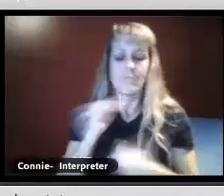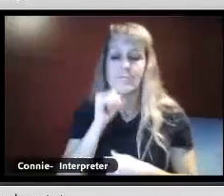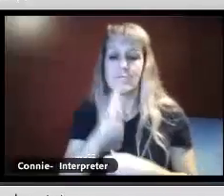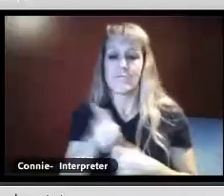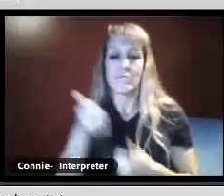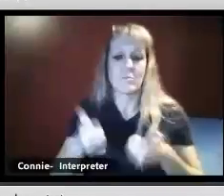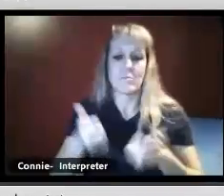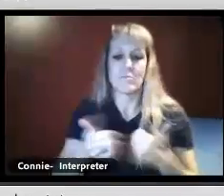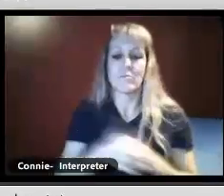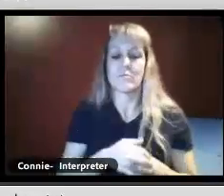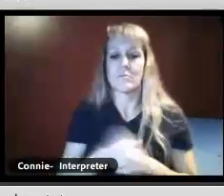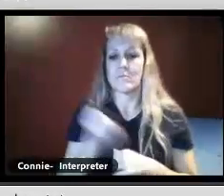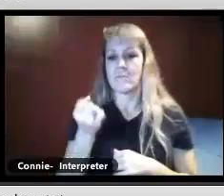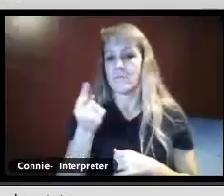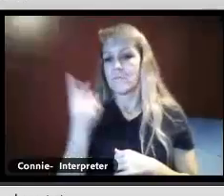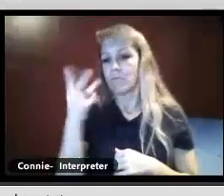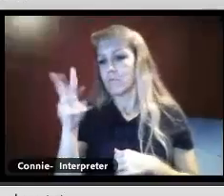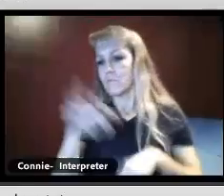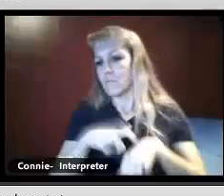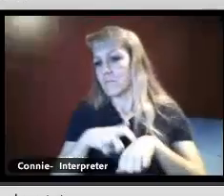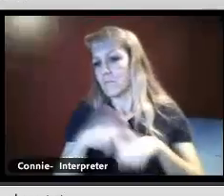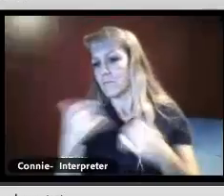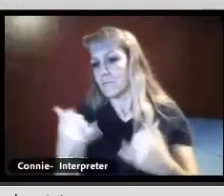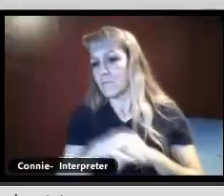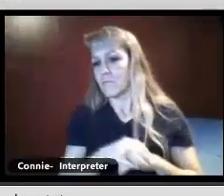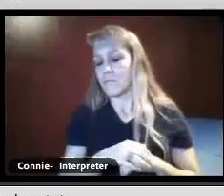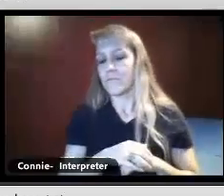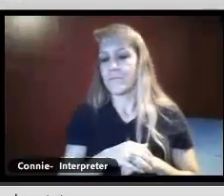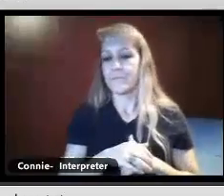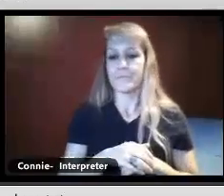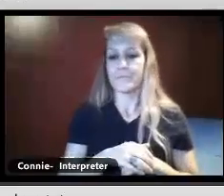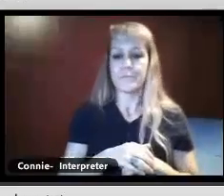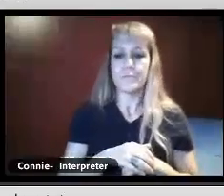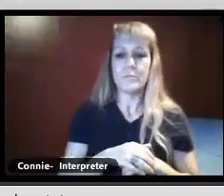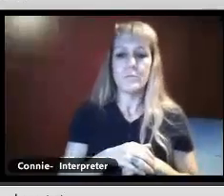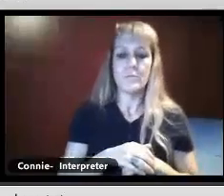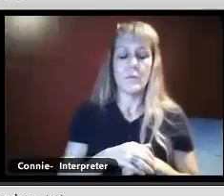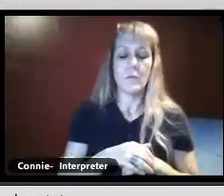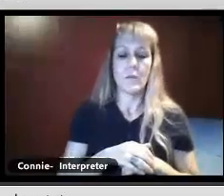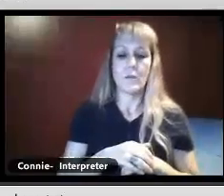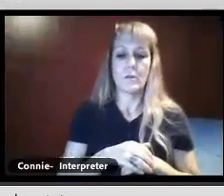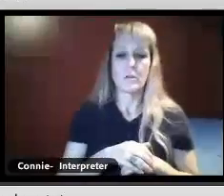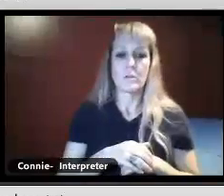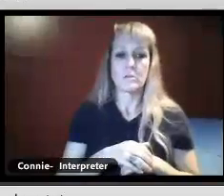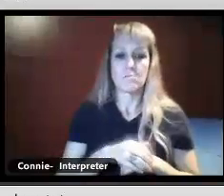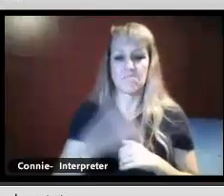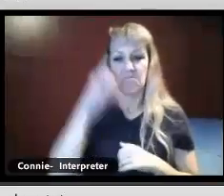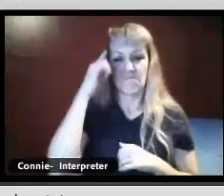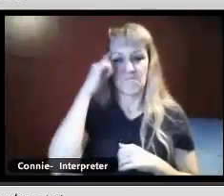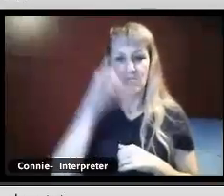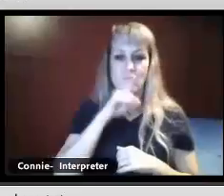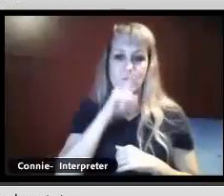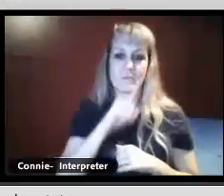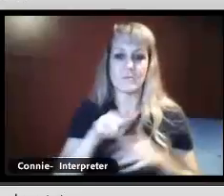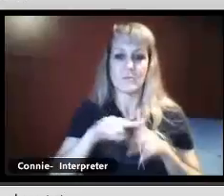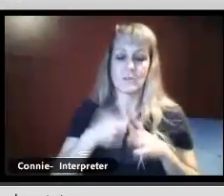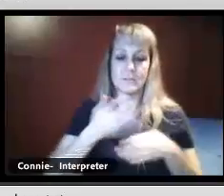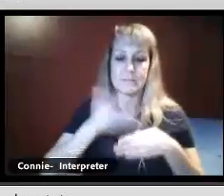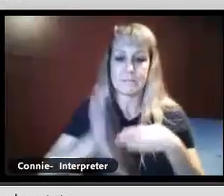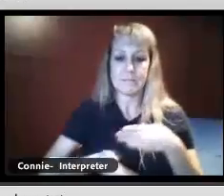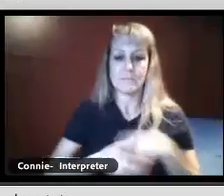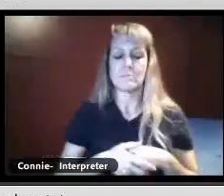It's 11:16, and I think I need to really start winding up so that I can